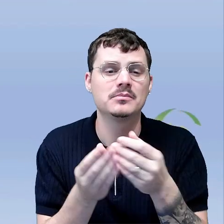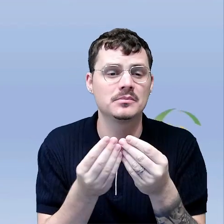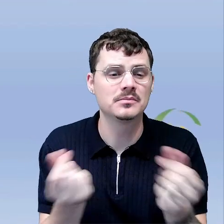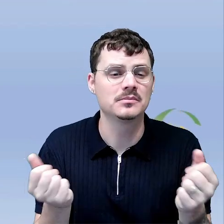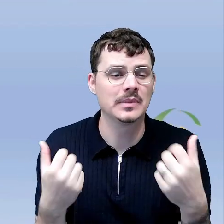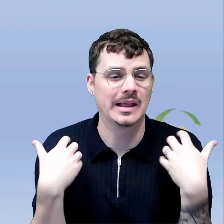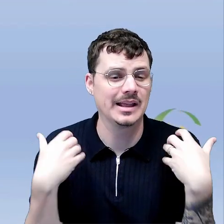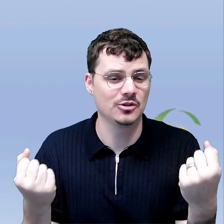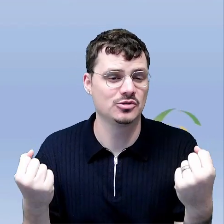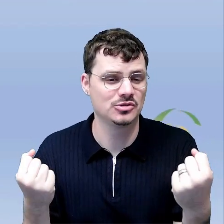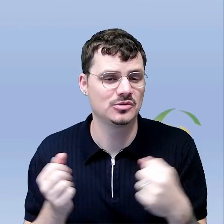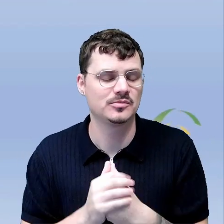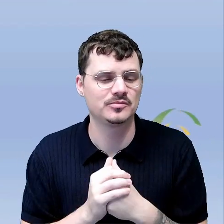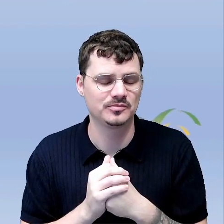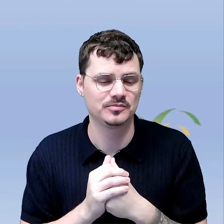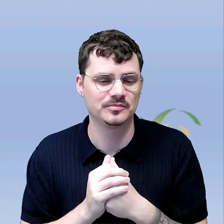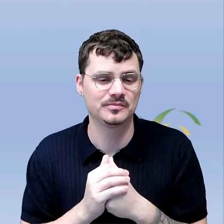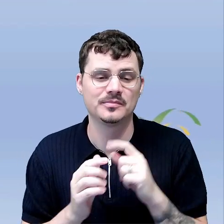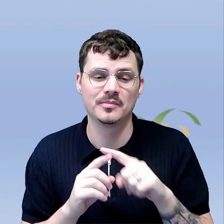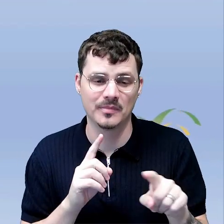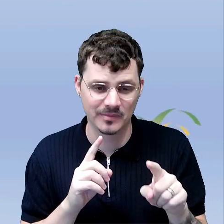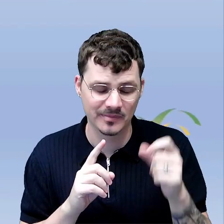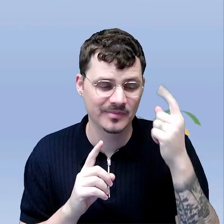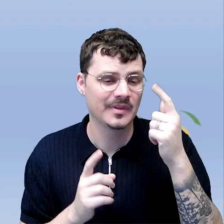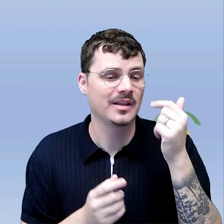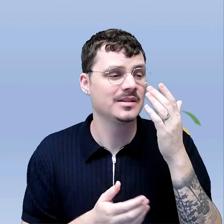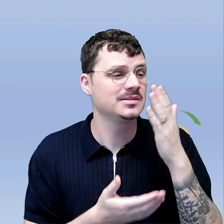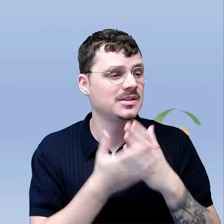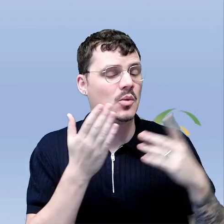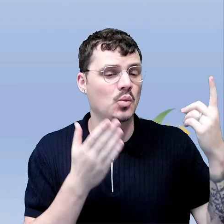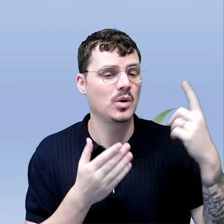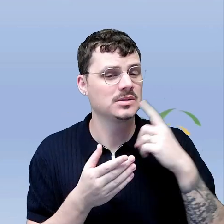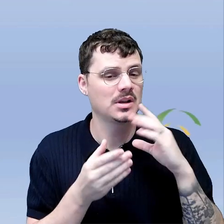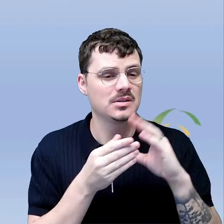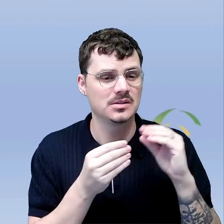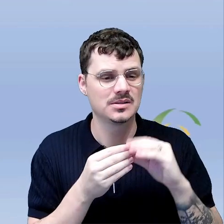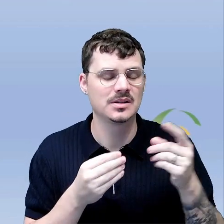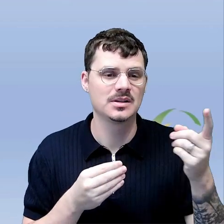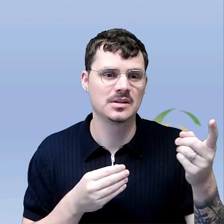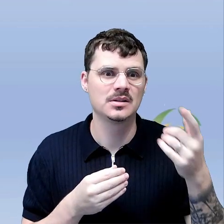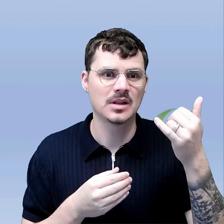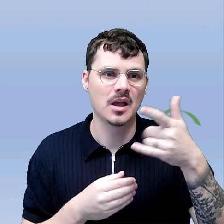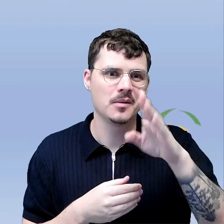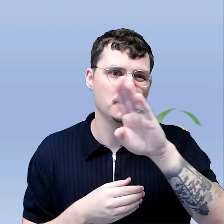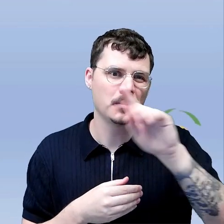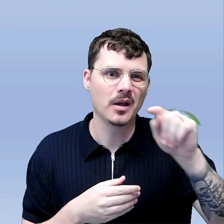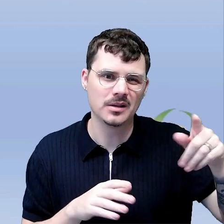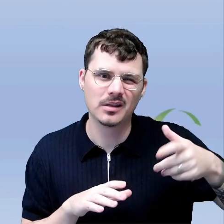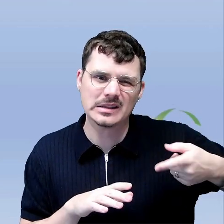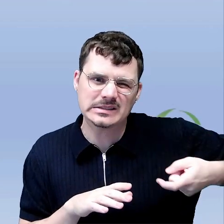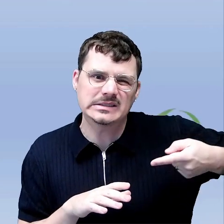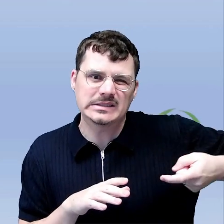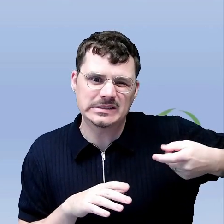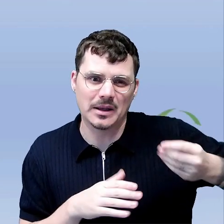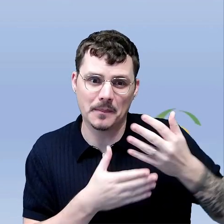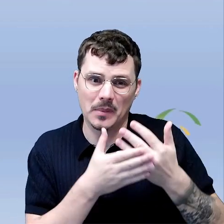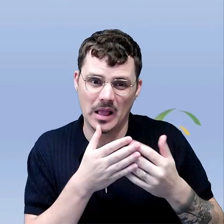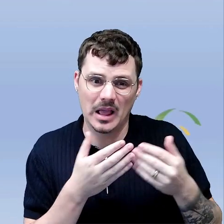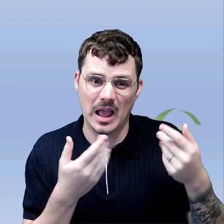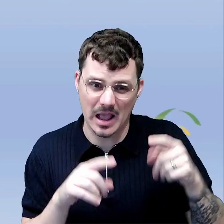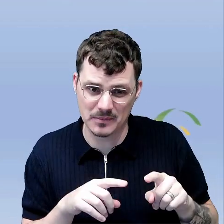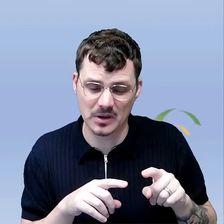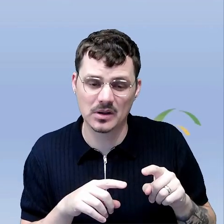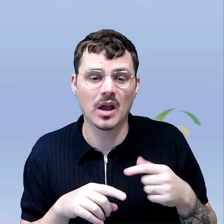And every time somebody says he's digging at his rectum again and there's blood,